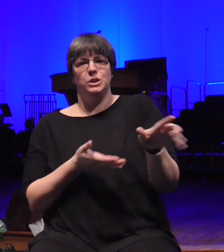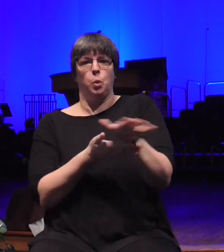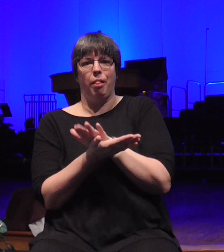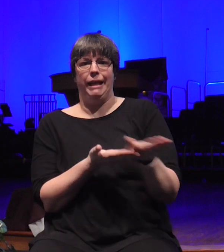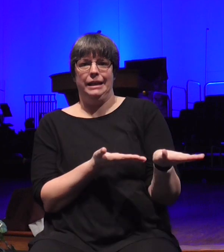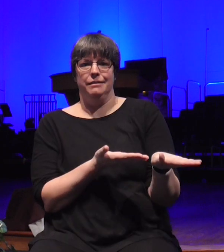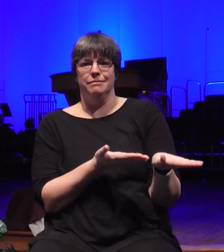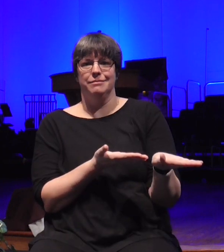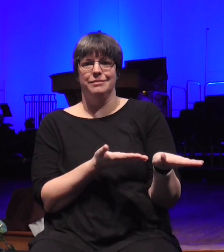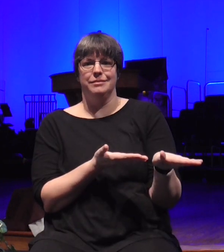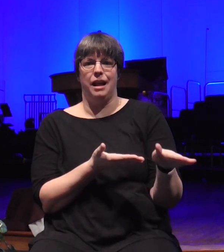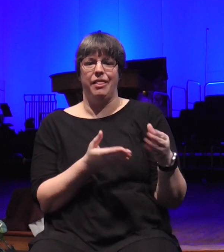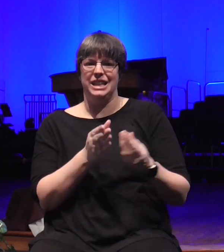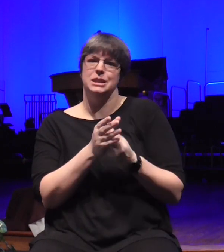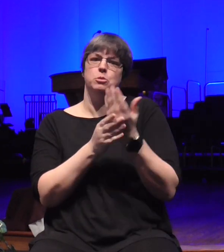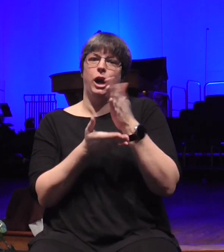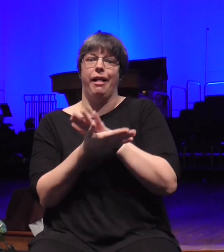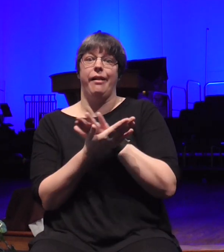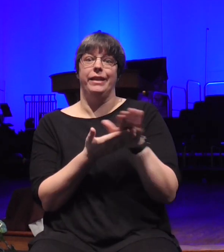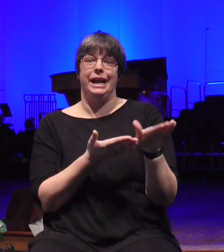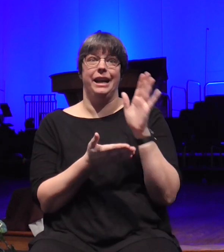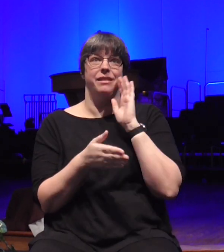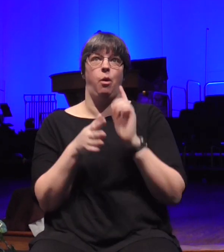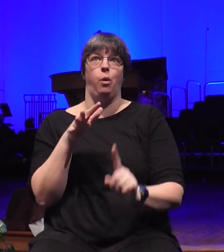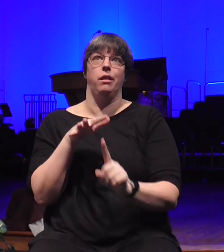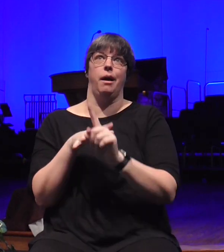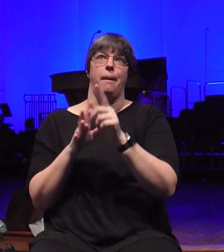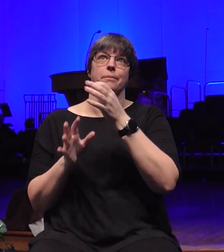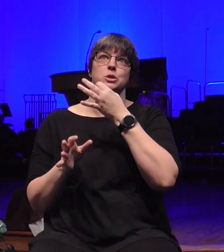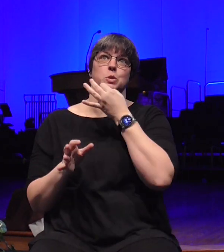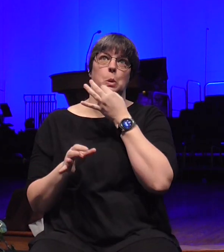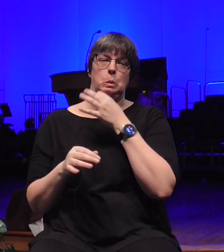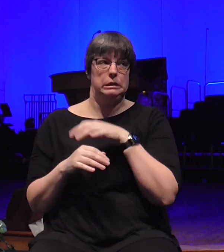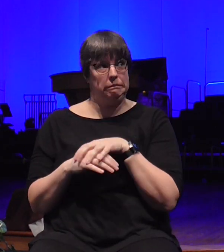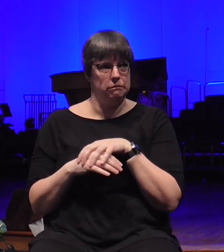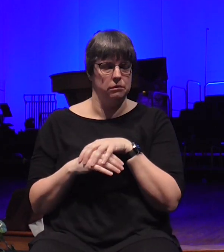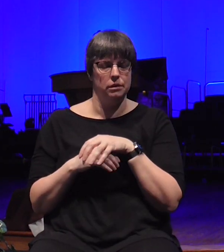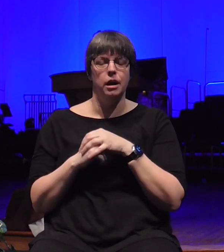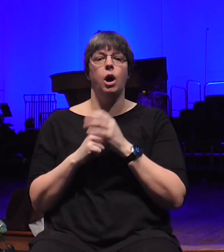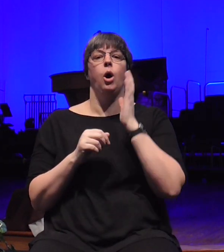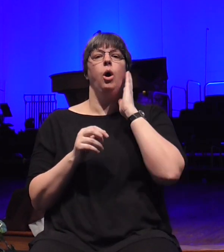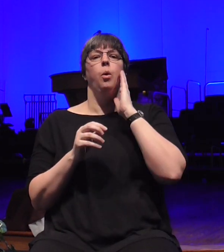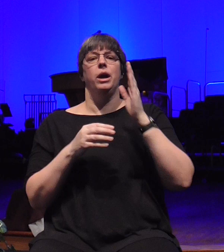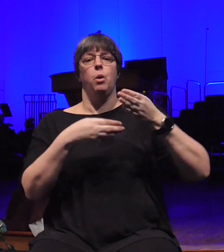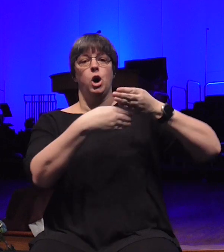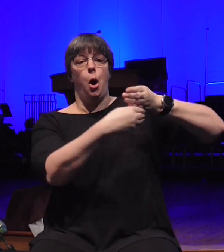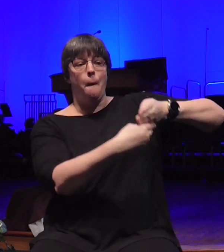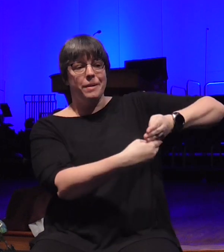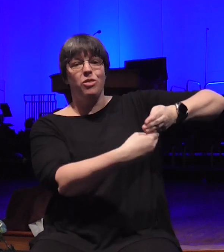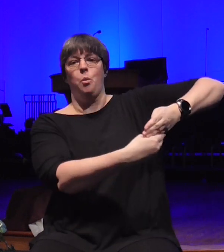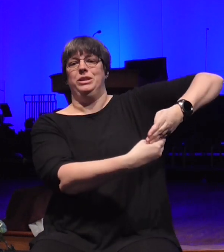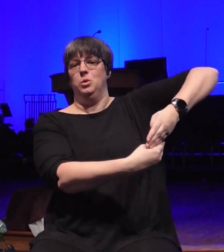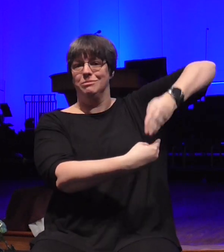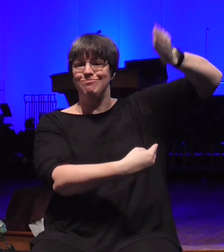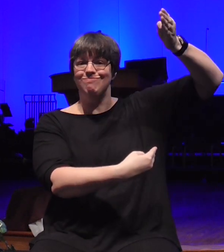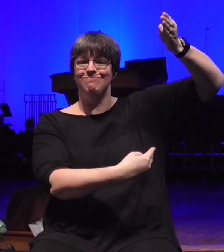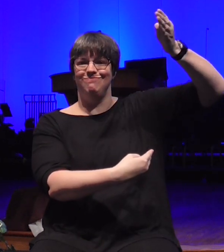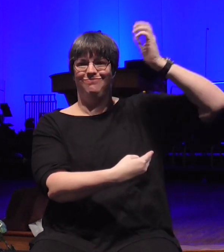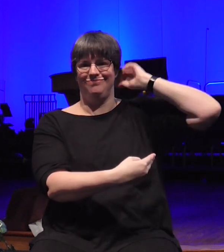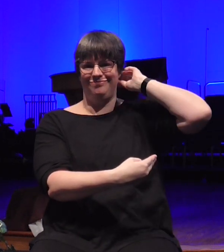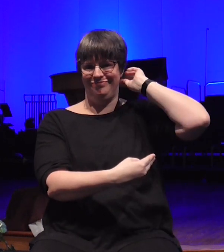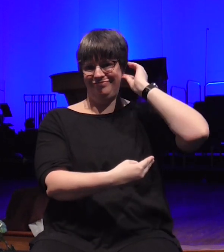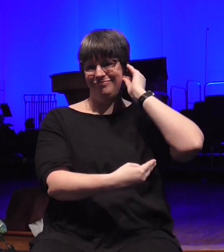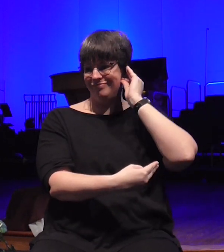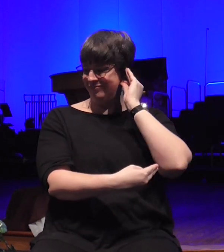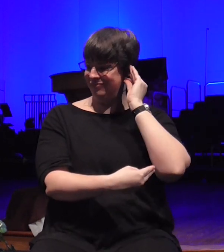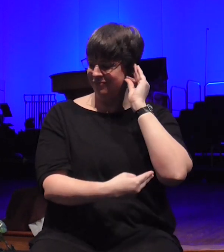cleaning, like the spring cleaning that's going to come up, here soon, hopefully. And we're going to open the windows and let in some fresh air, and we need to